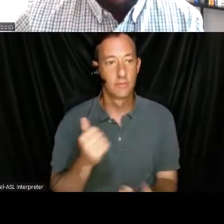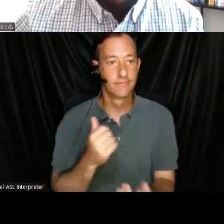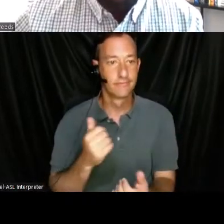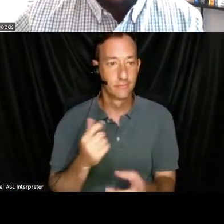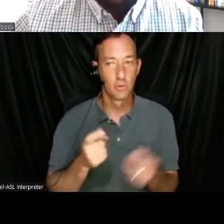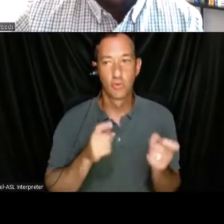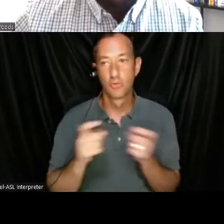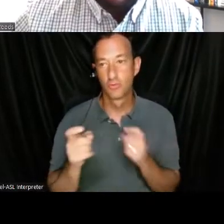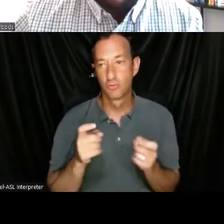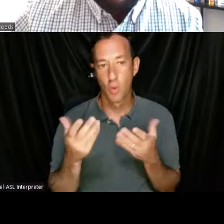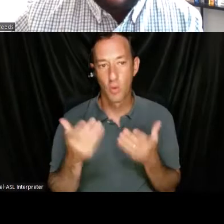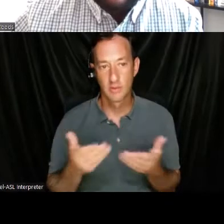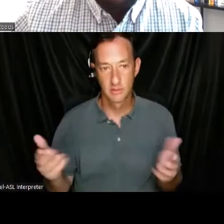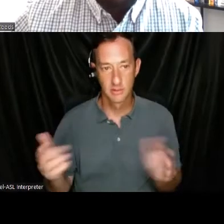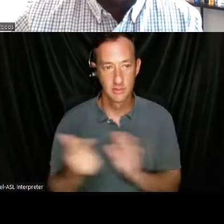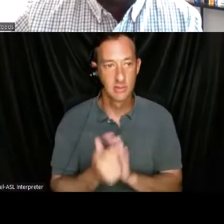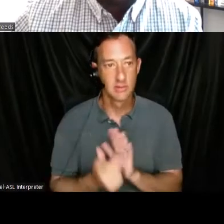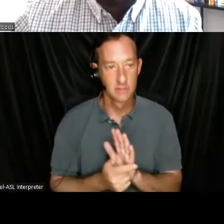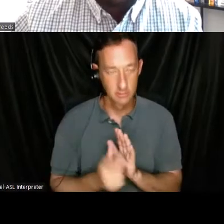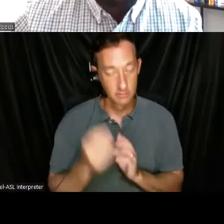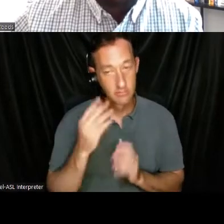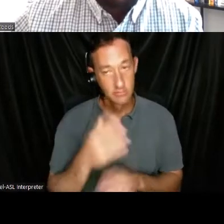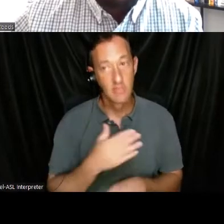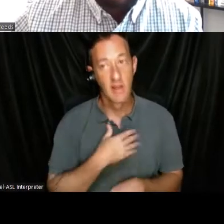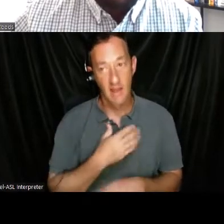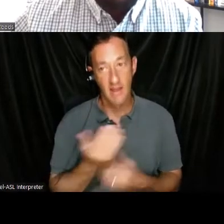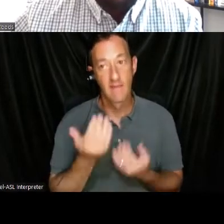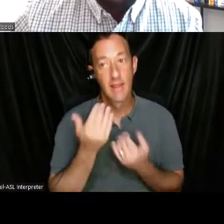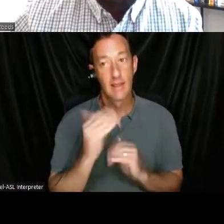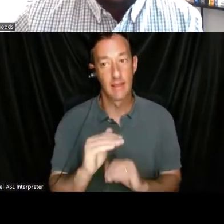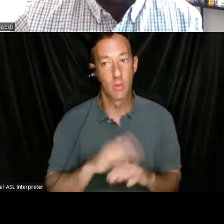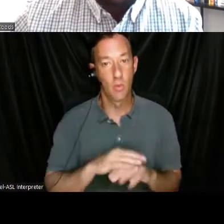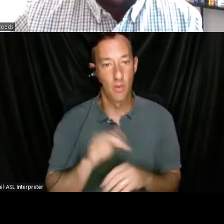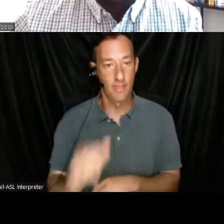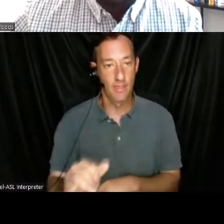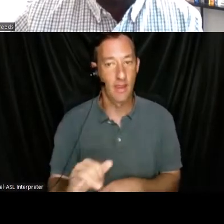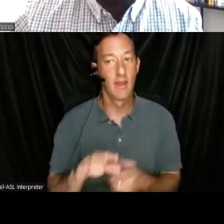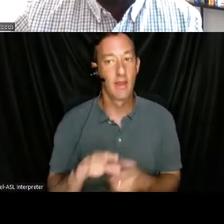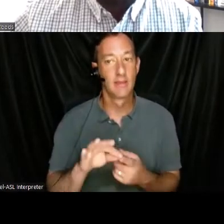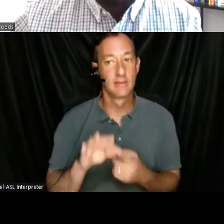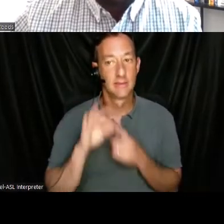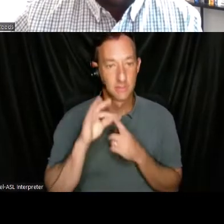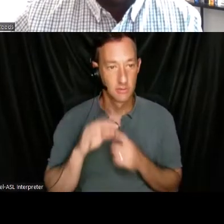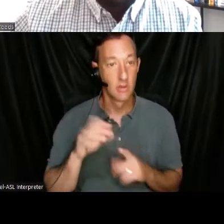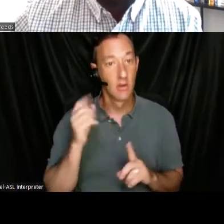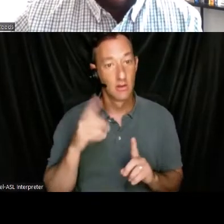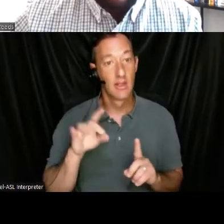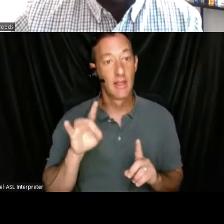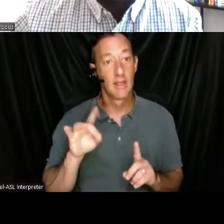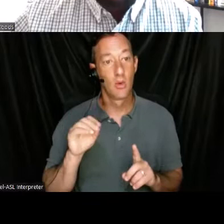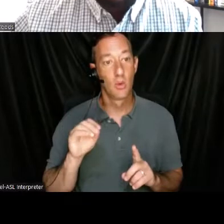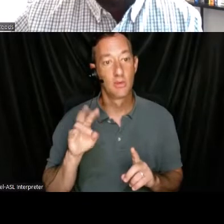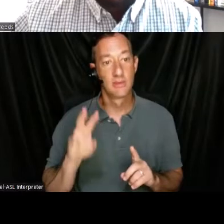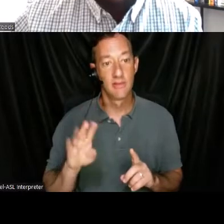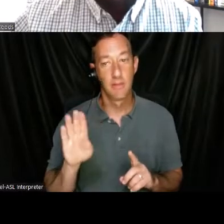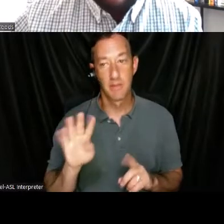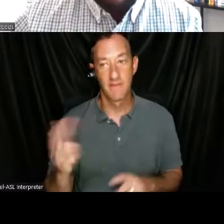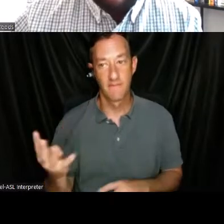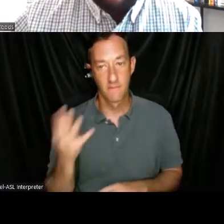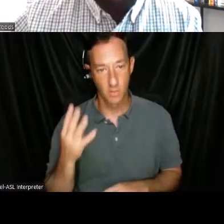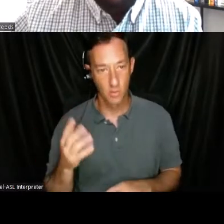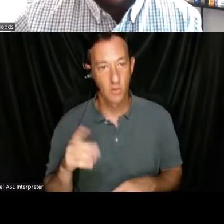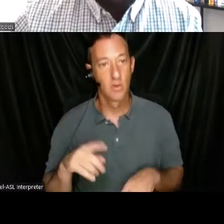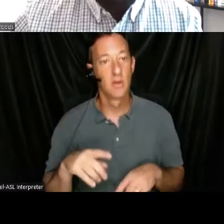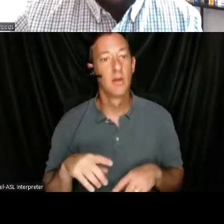Act. There is a limitation on this exemption. First of all, Section 807B4 only applies to disparate